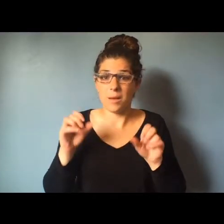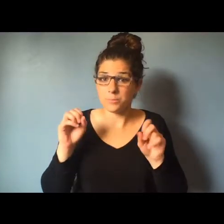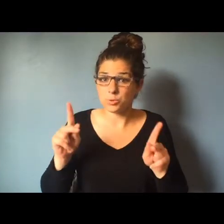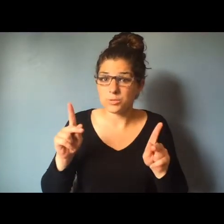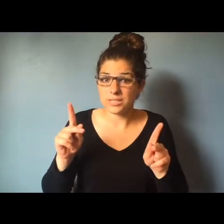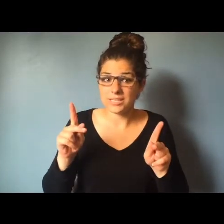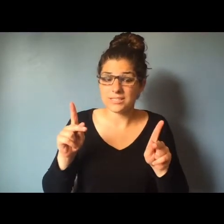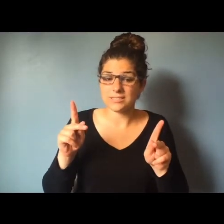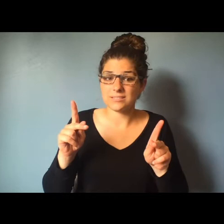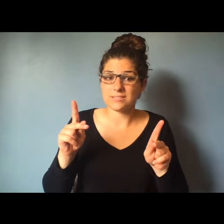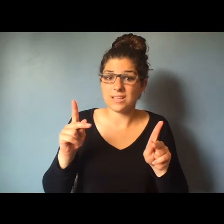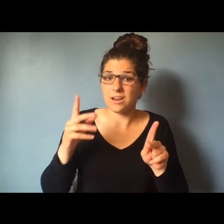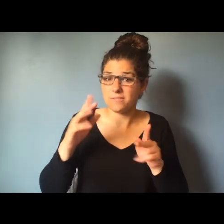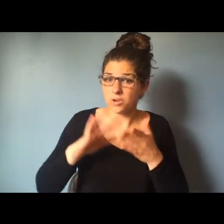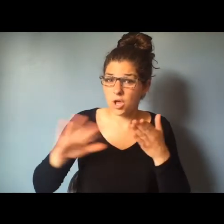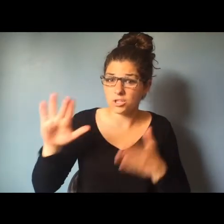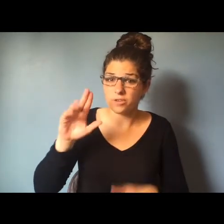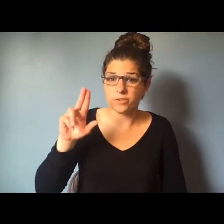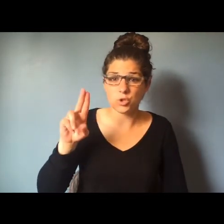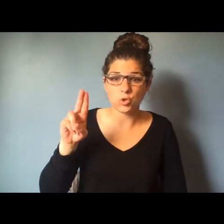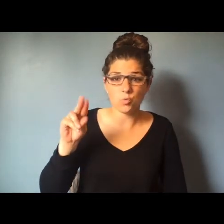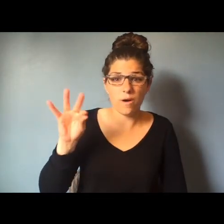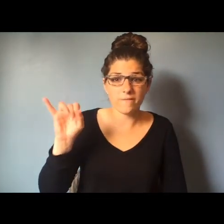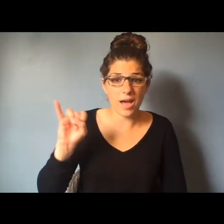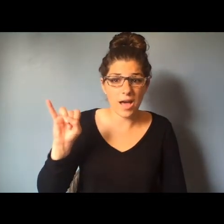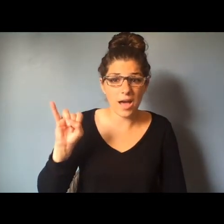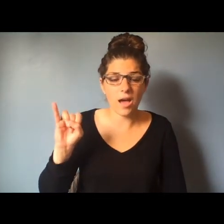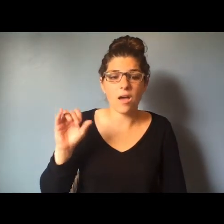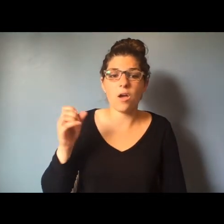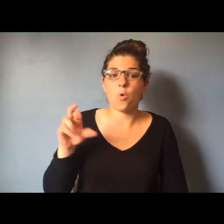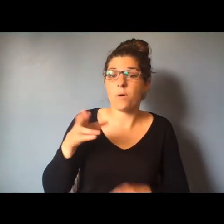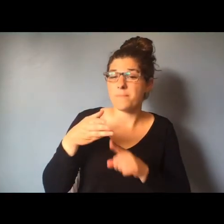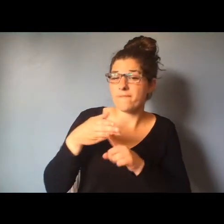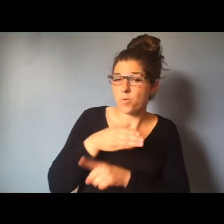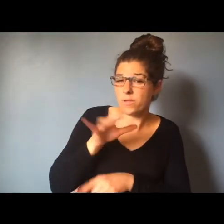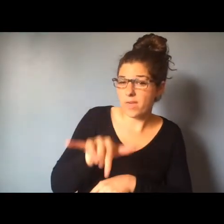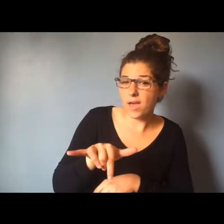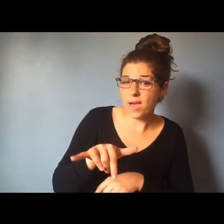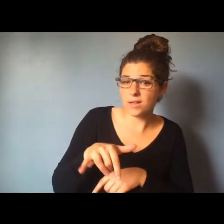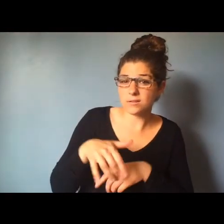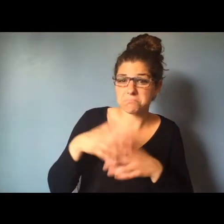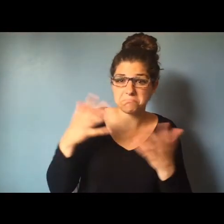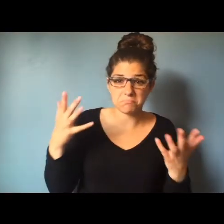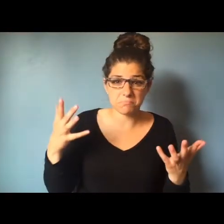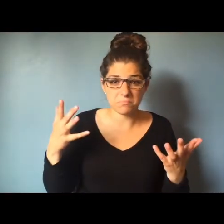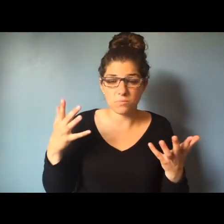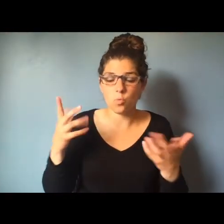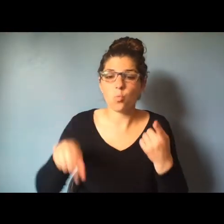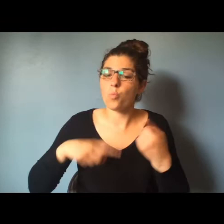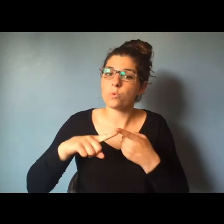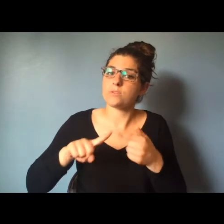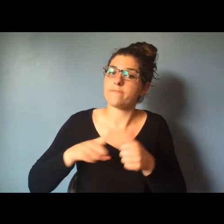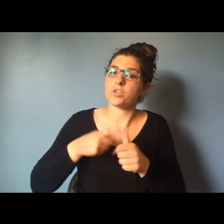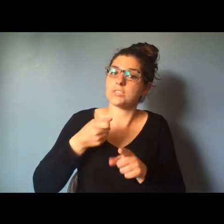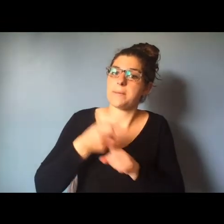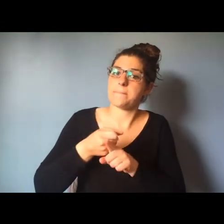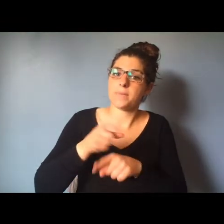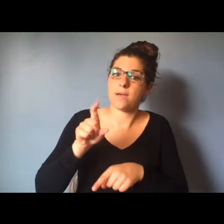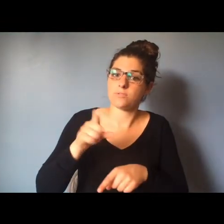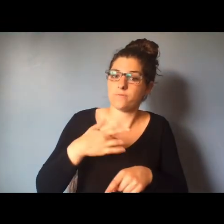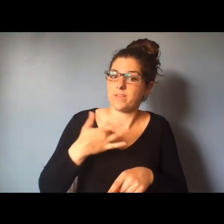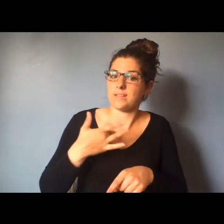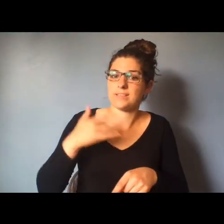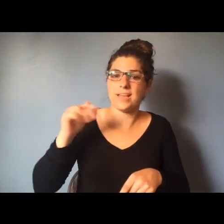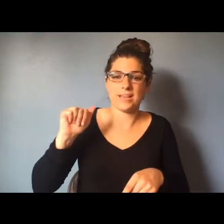opportunities at a college like U of I, or maybe even before that? When was the first impact that you felt like